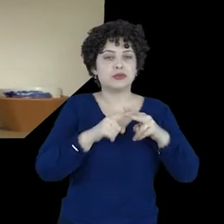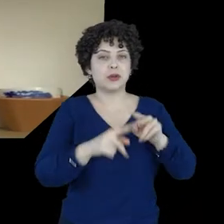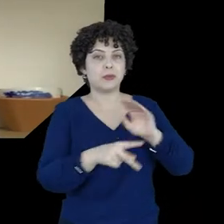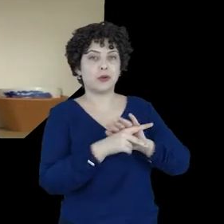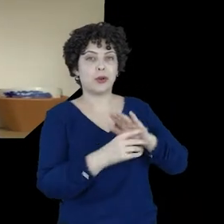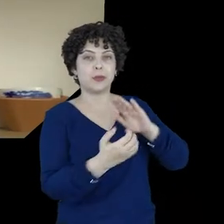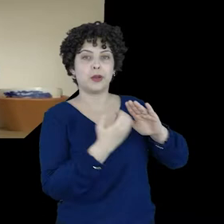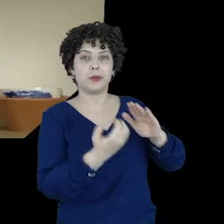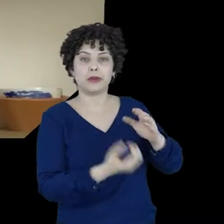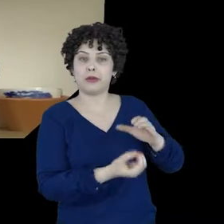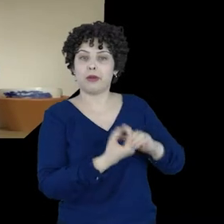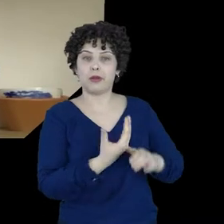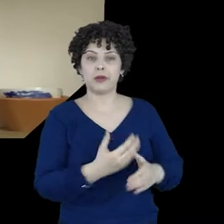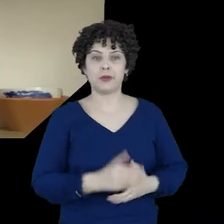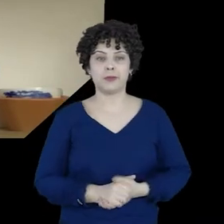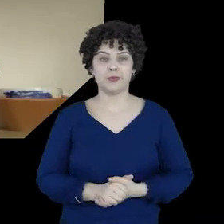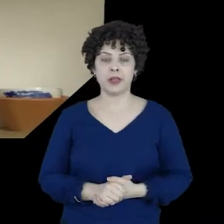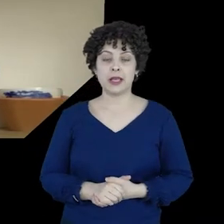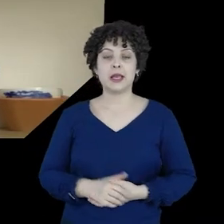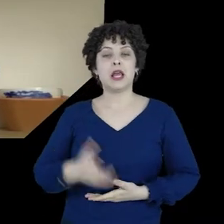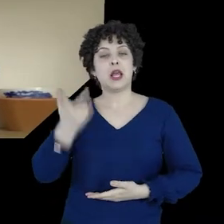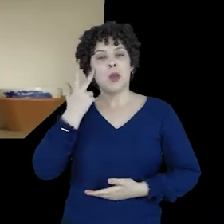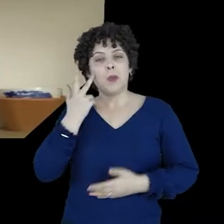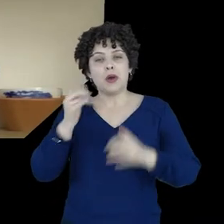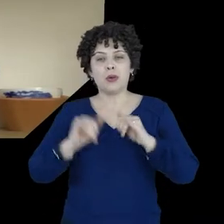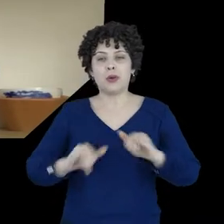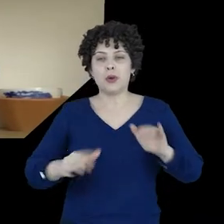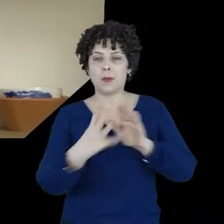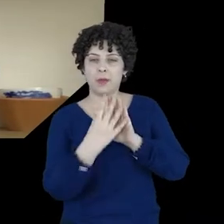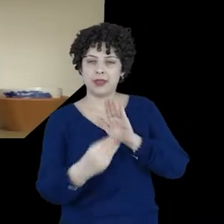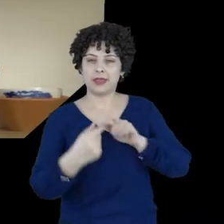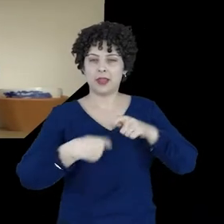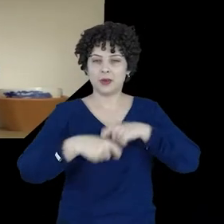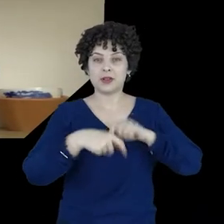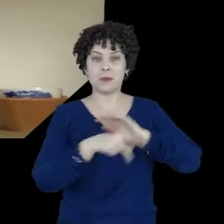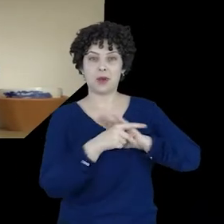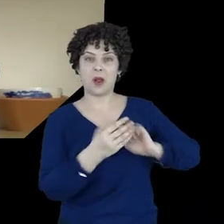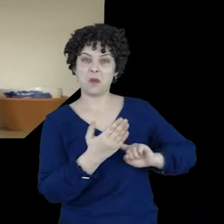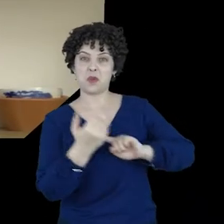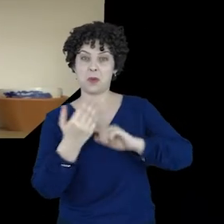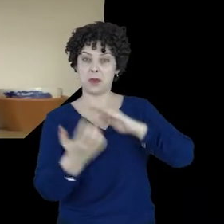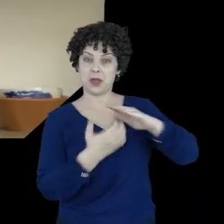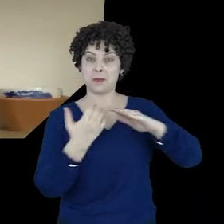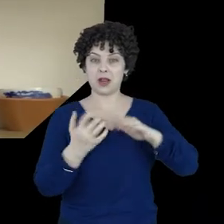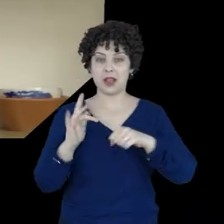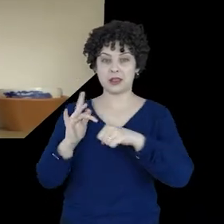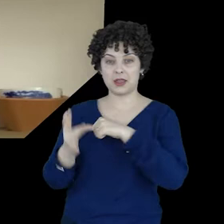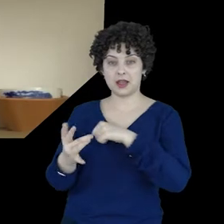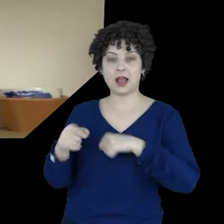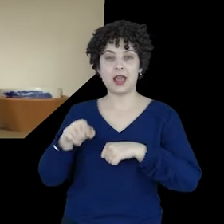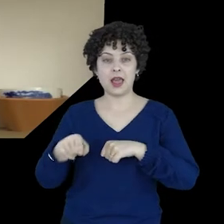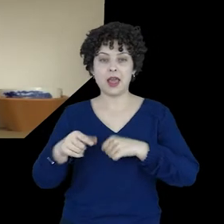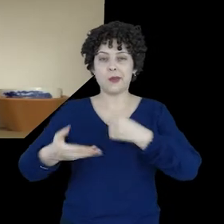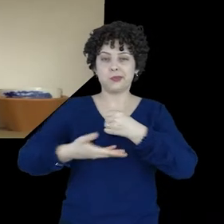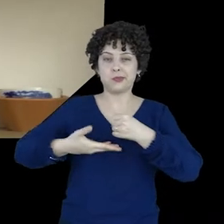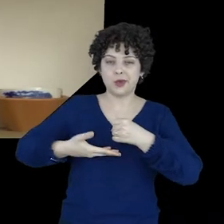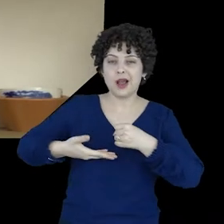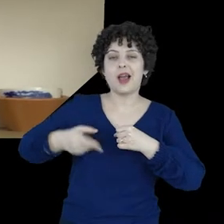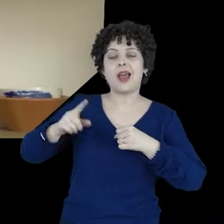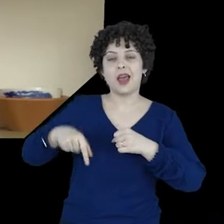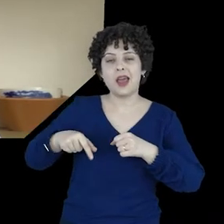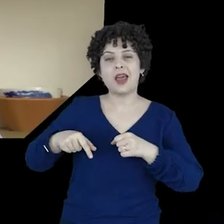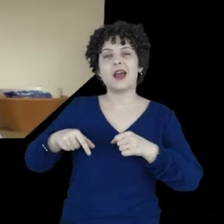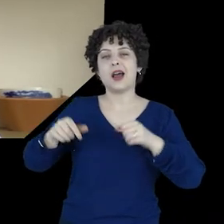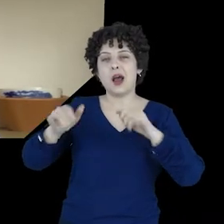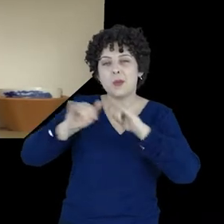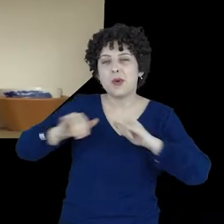companies. Now, the common description of social media and big tech's business model is advertising based, but that's a